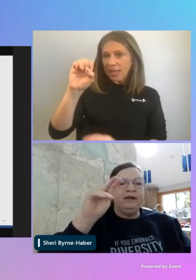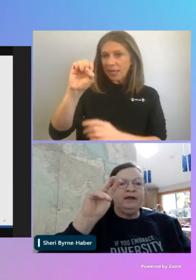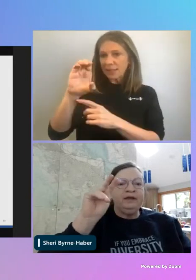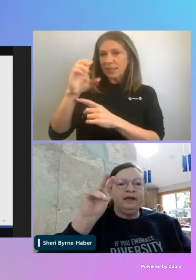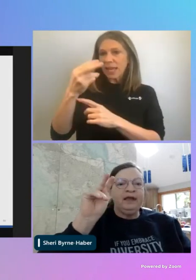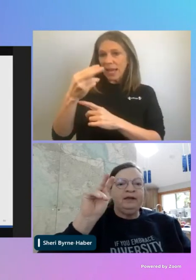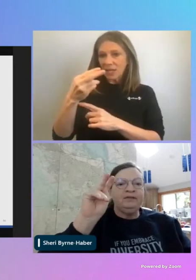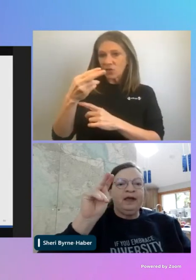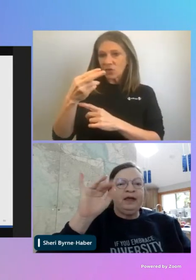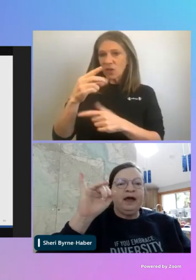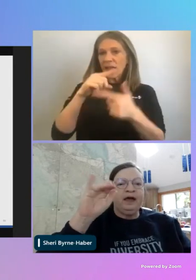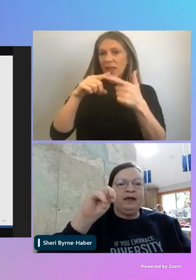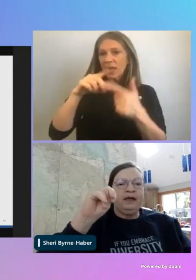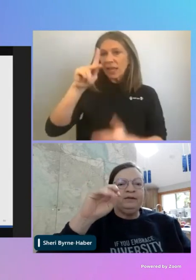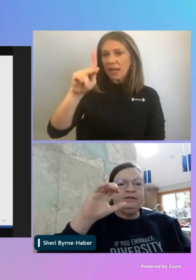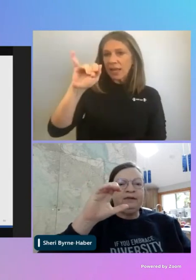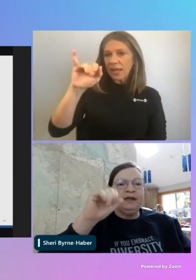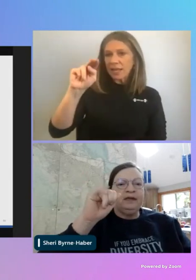Flesch, and then Kincaid is